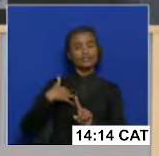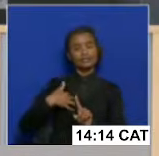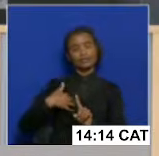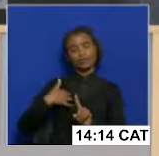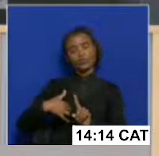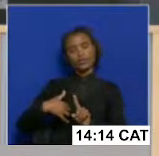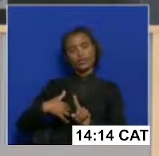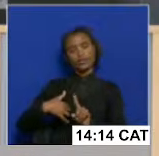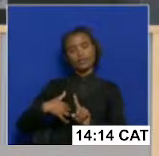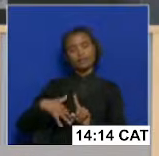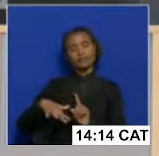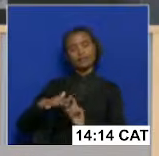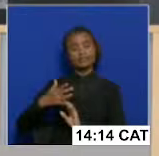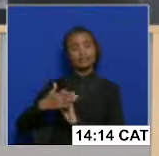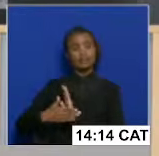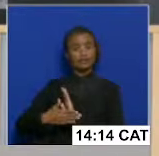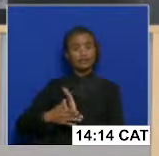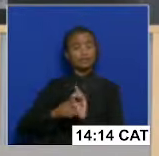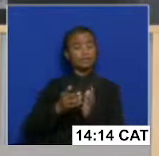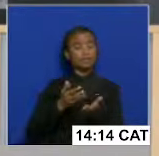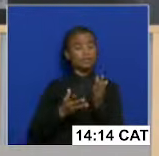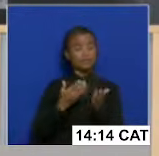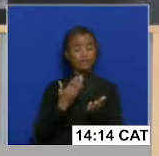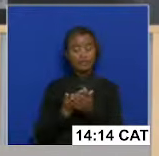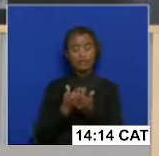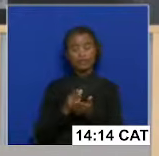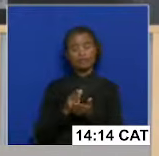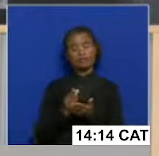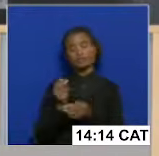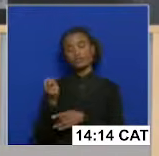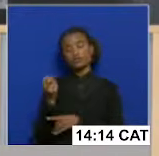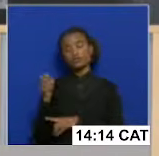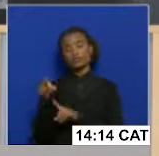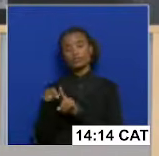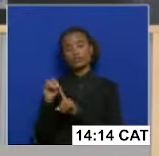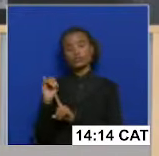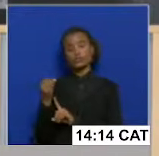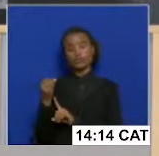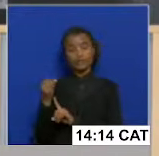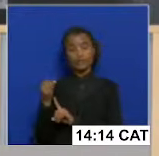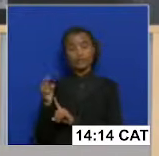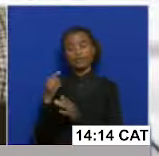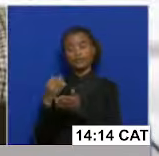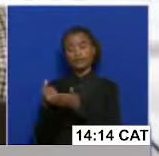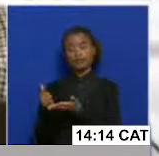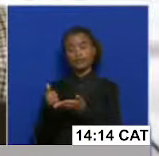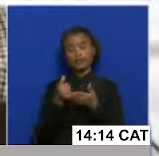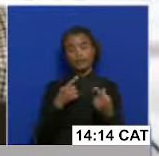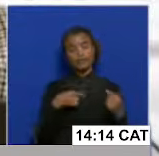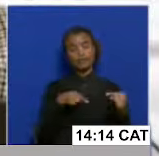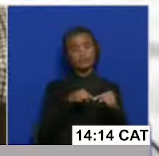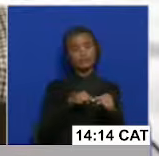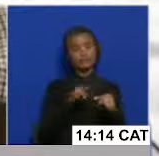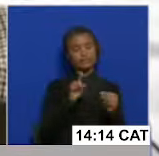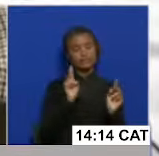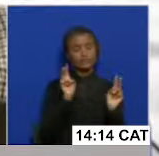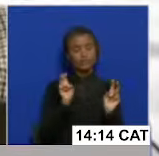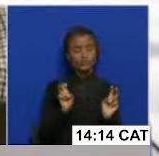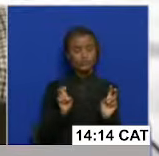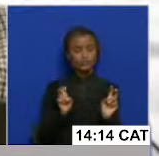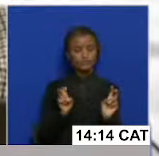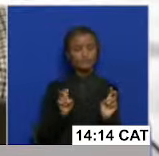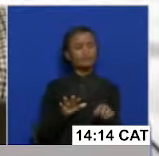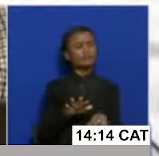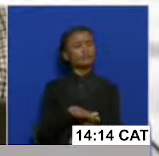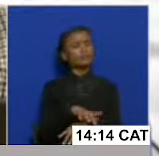us with this matter. And help you how? So if Officer Stoll says nothing will